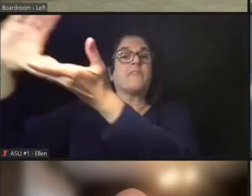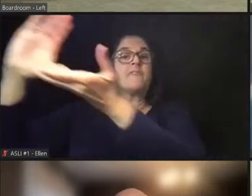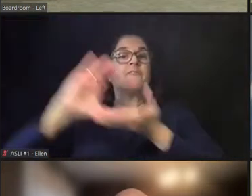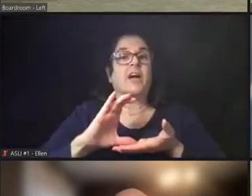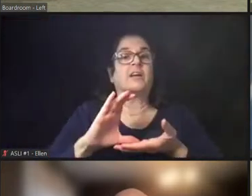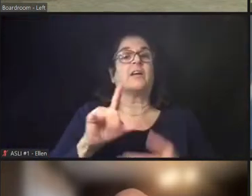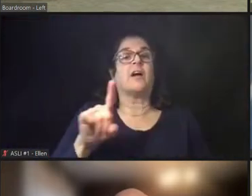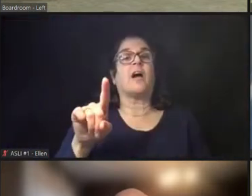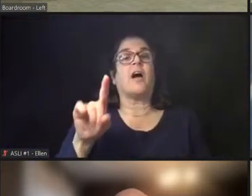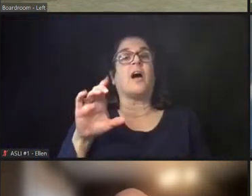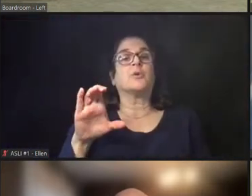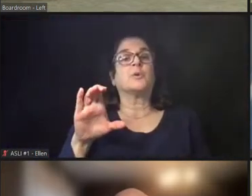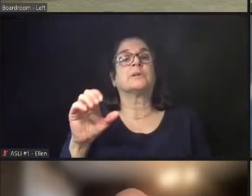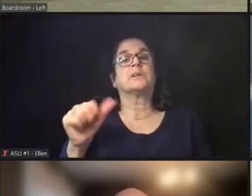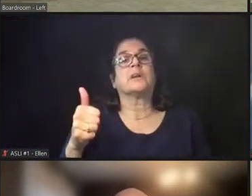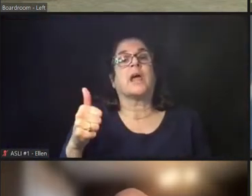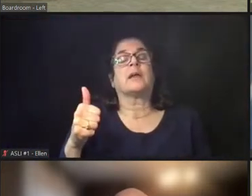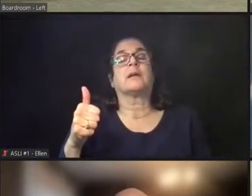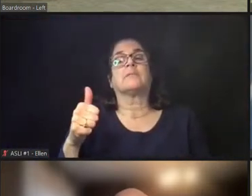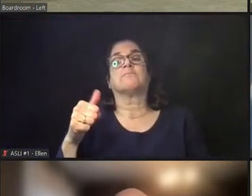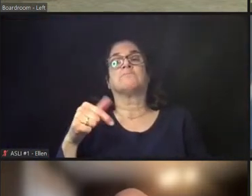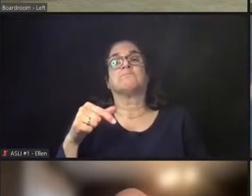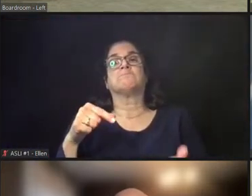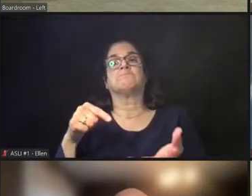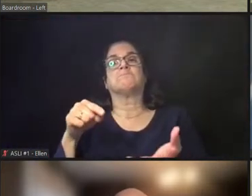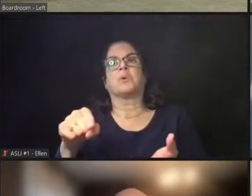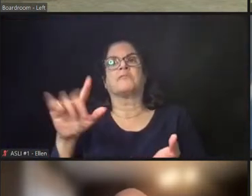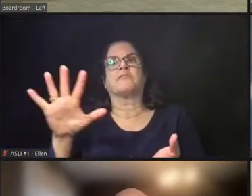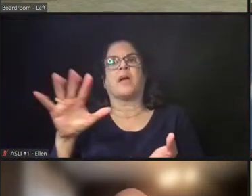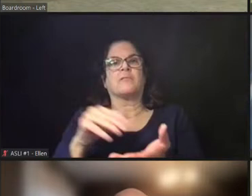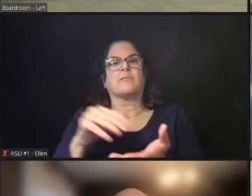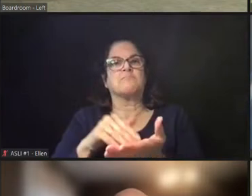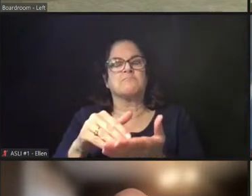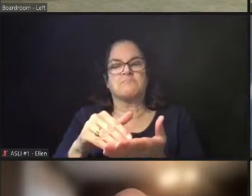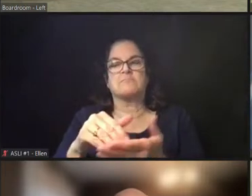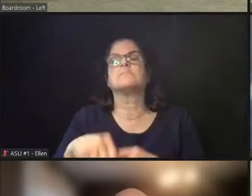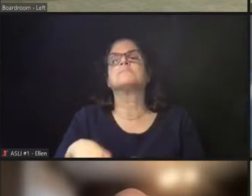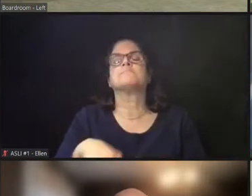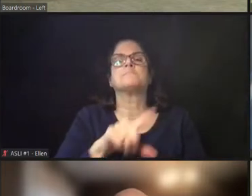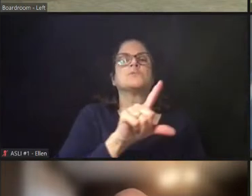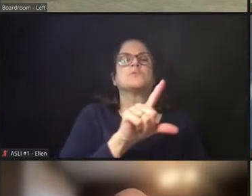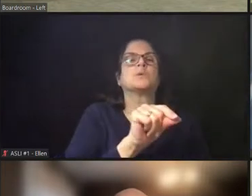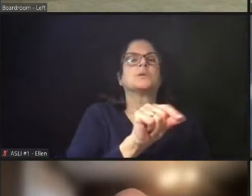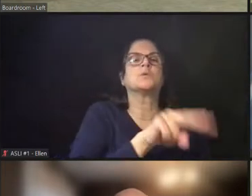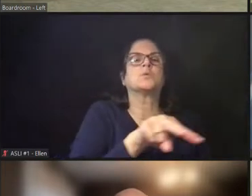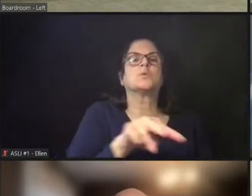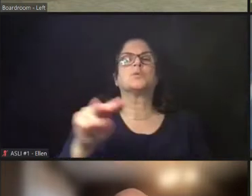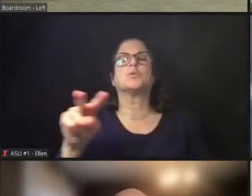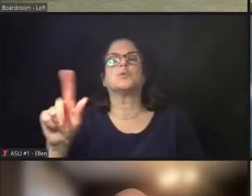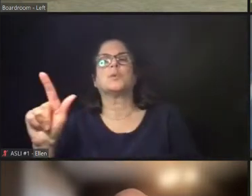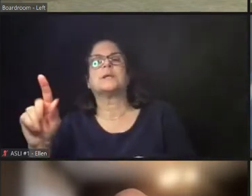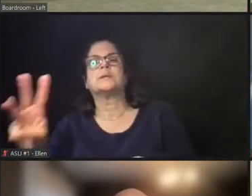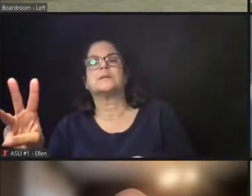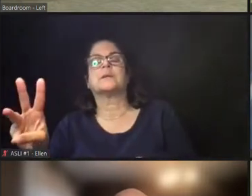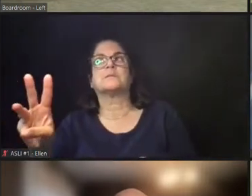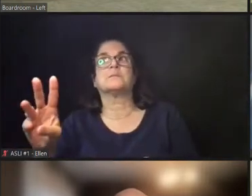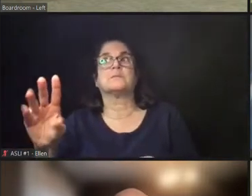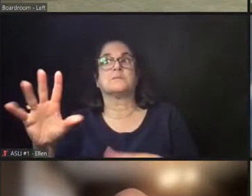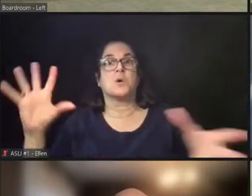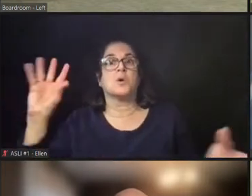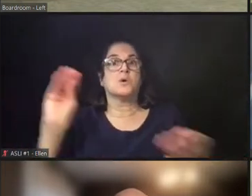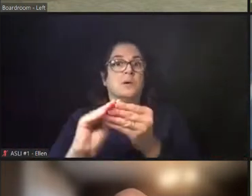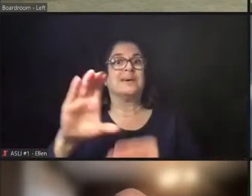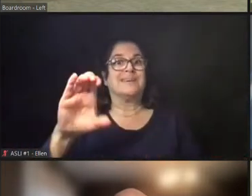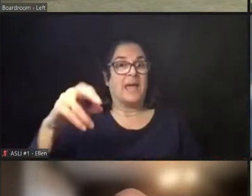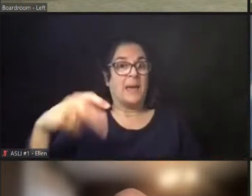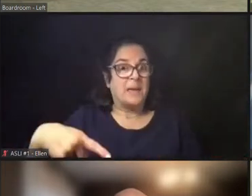$110.5 million, bringing the final 2022 to 2026 CIP to $3.8 billion. I'd be happy to try to answer